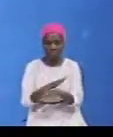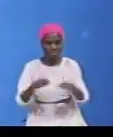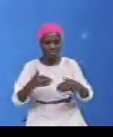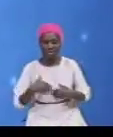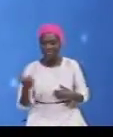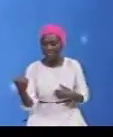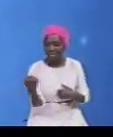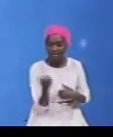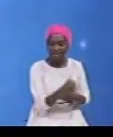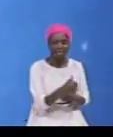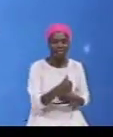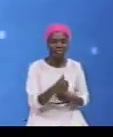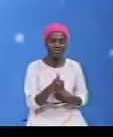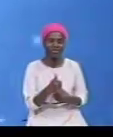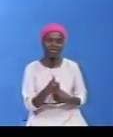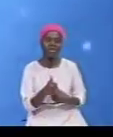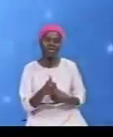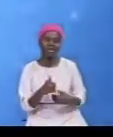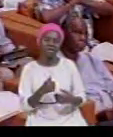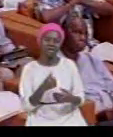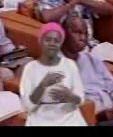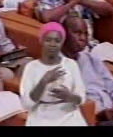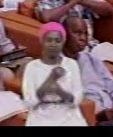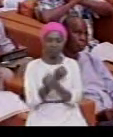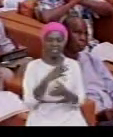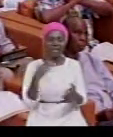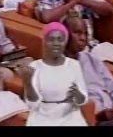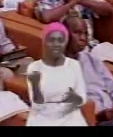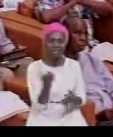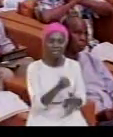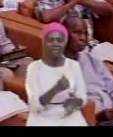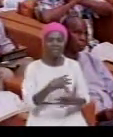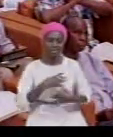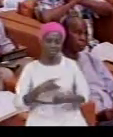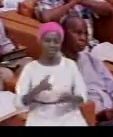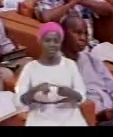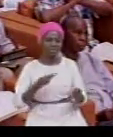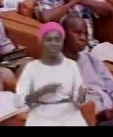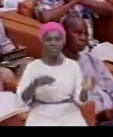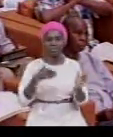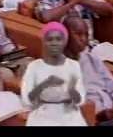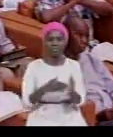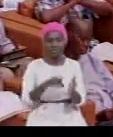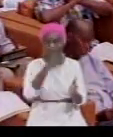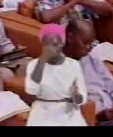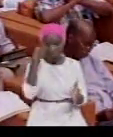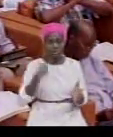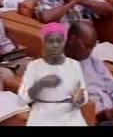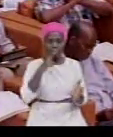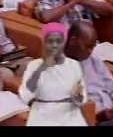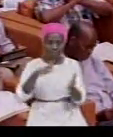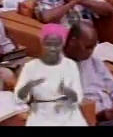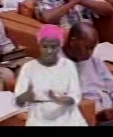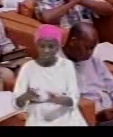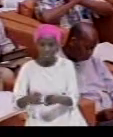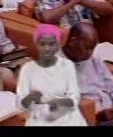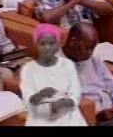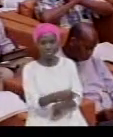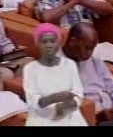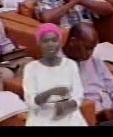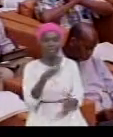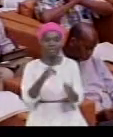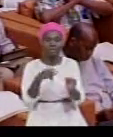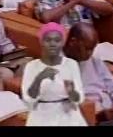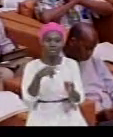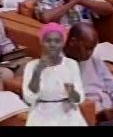any attraction for us anymore, because we're dead to them. It says, if will be dead with him,